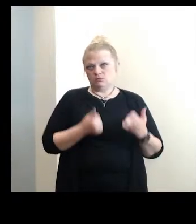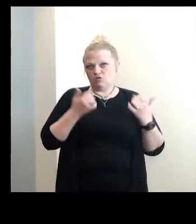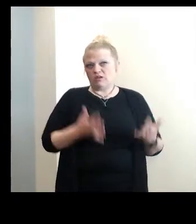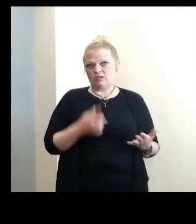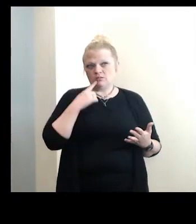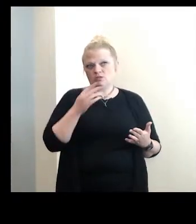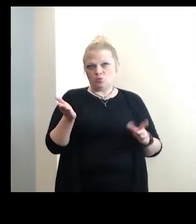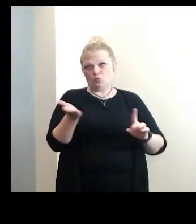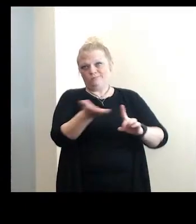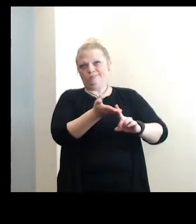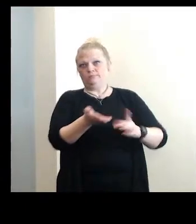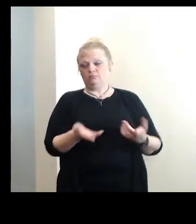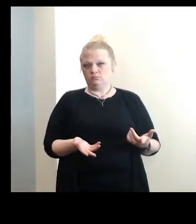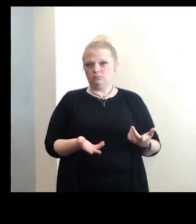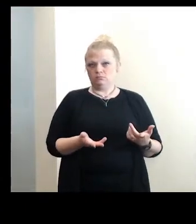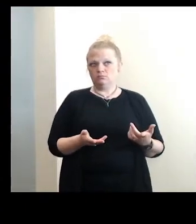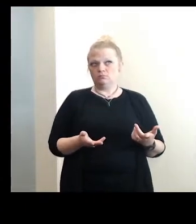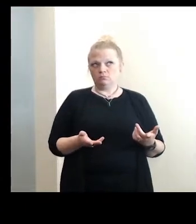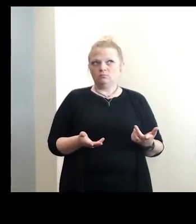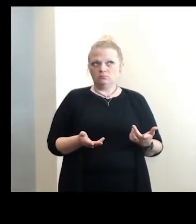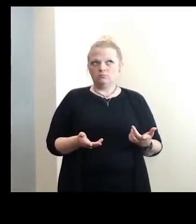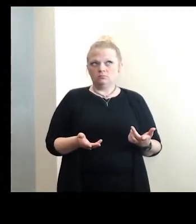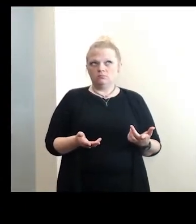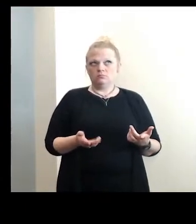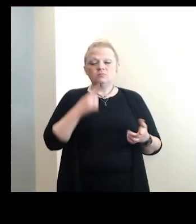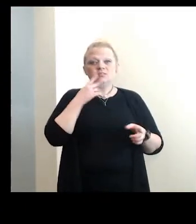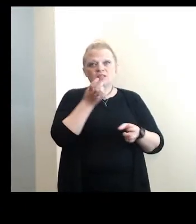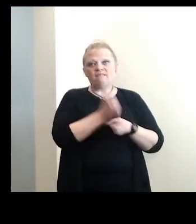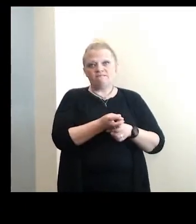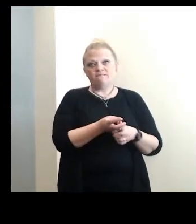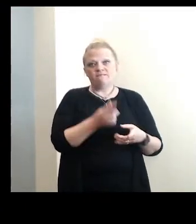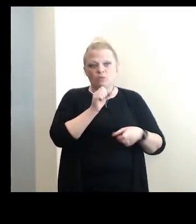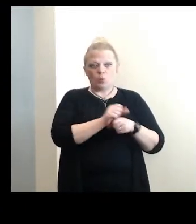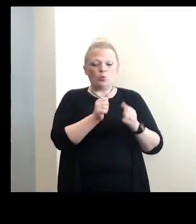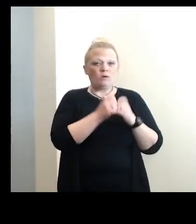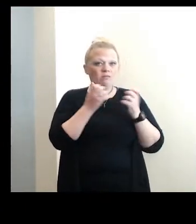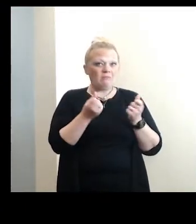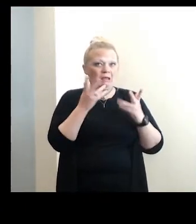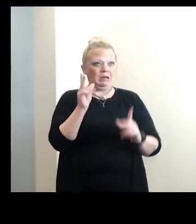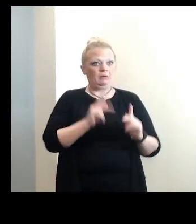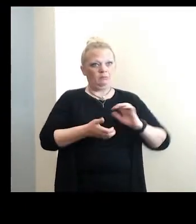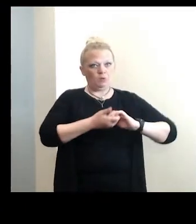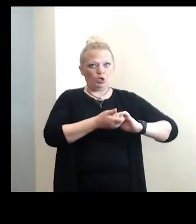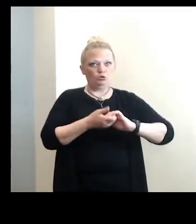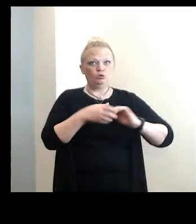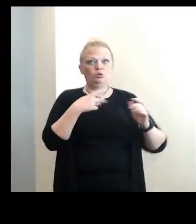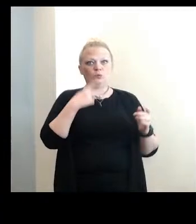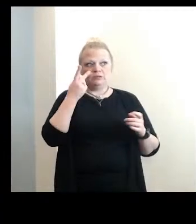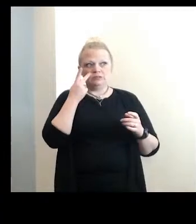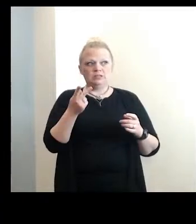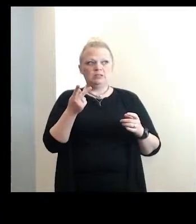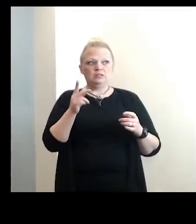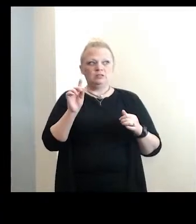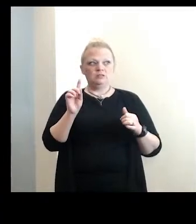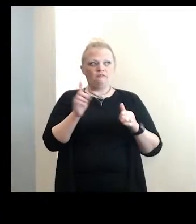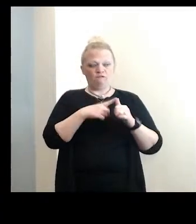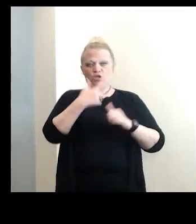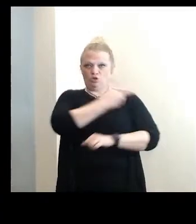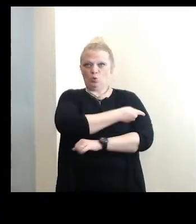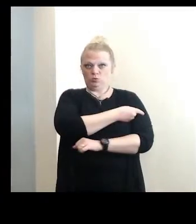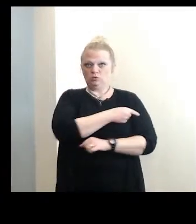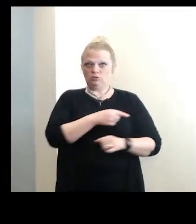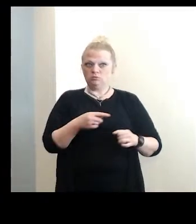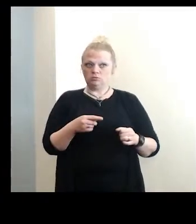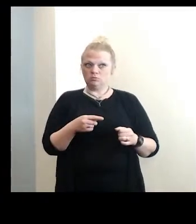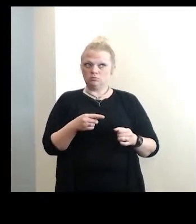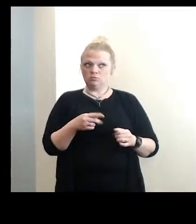residents to get it. And it's been tough. We've worked with a lot of partners. We have seen still first doses. So there are